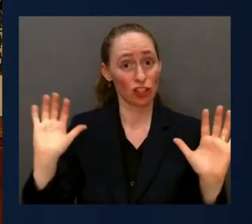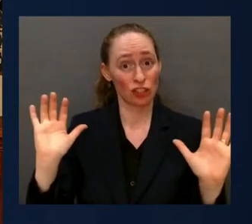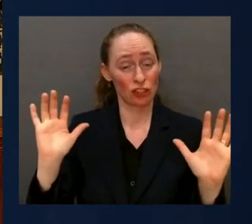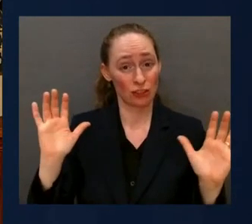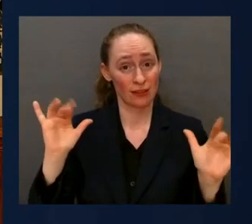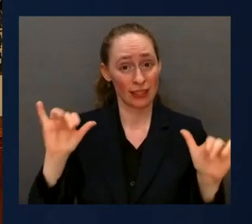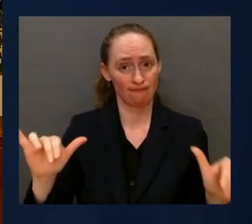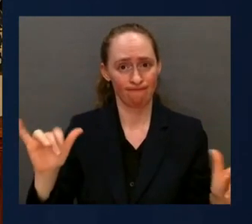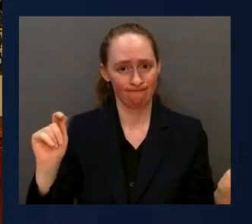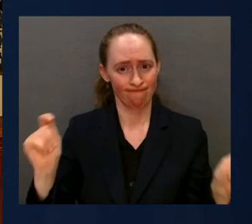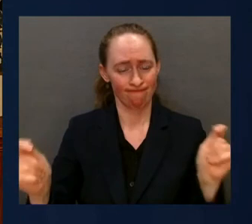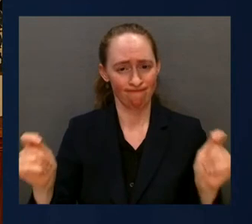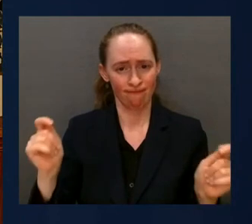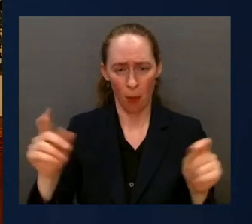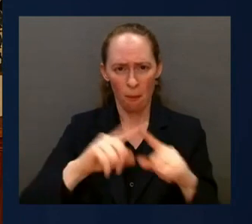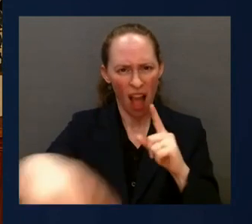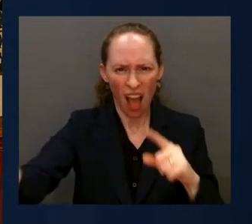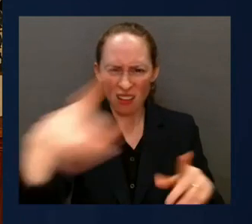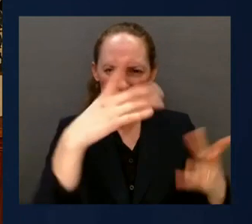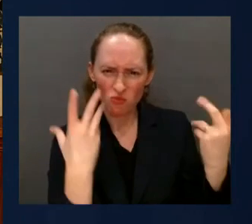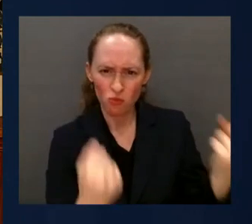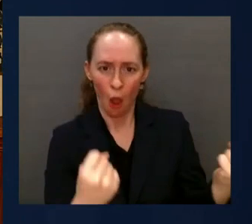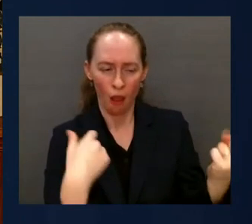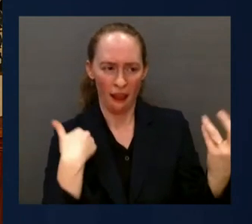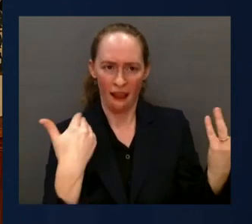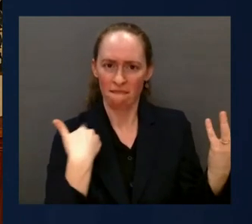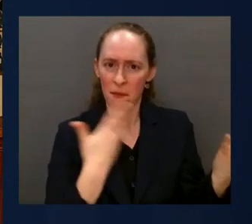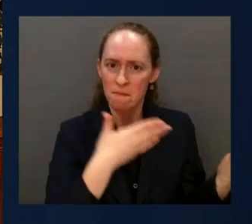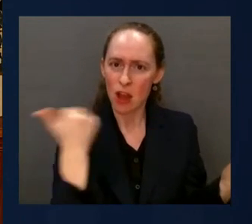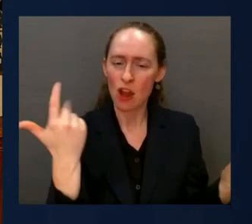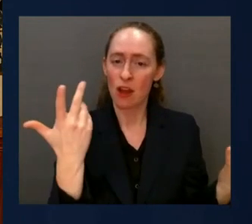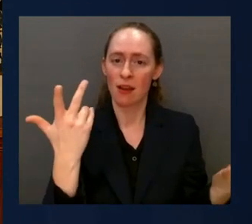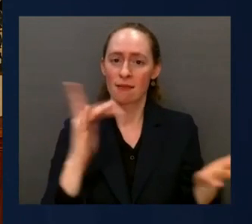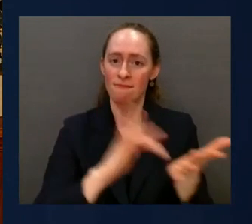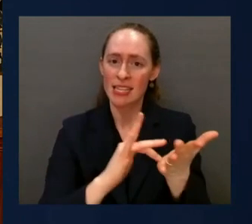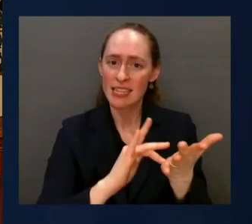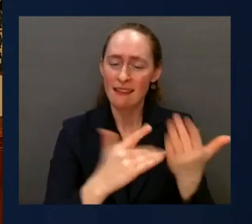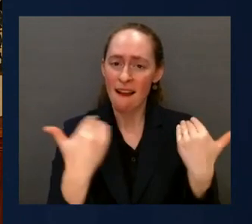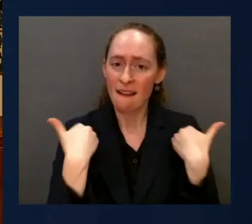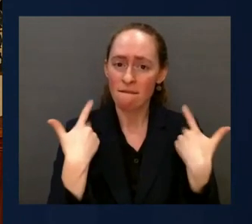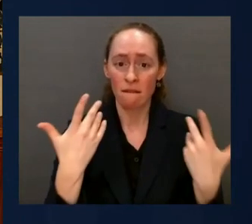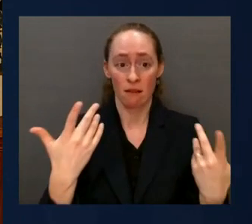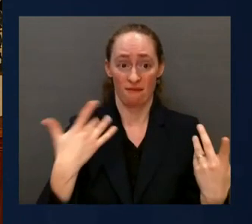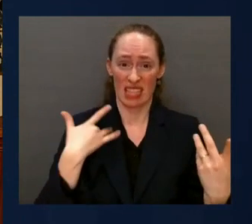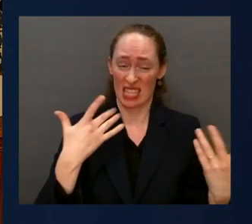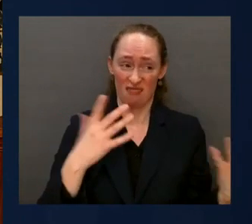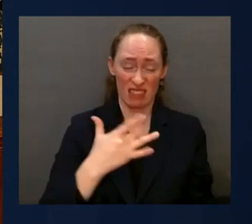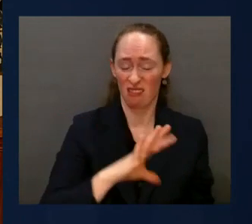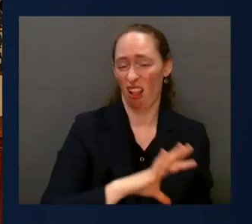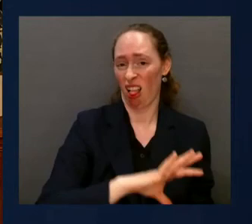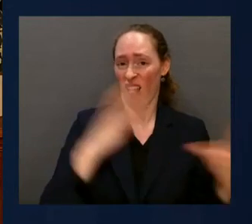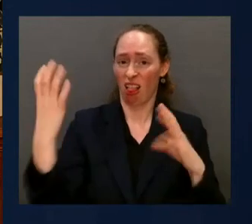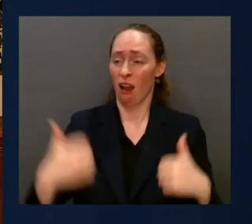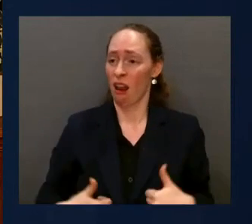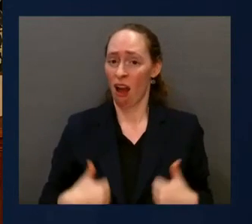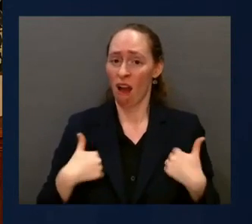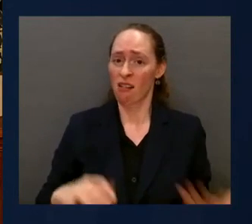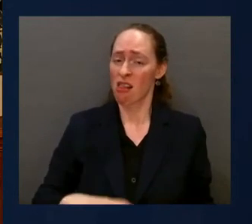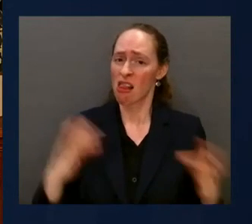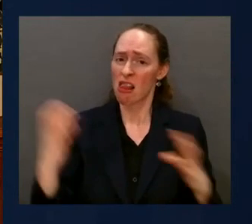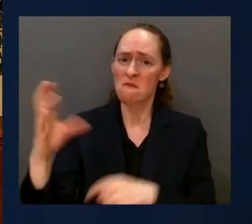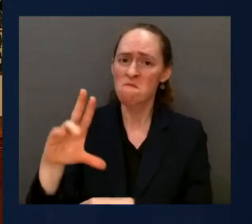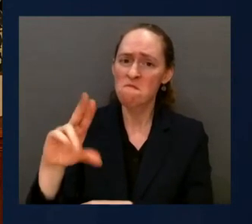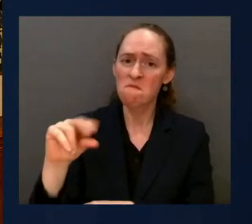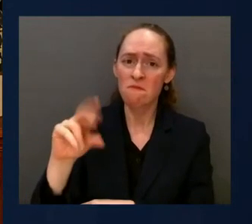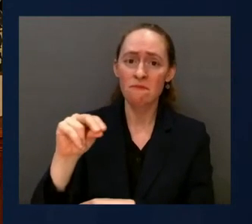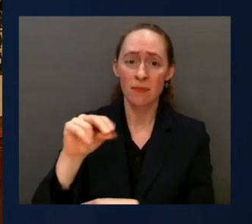medicine, we've broken the COVID grip on us. COVID deaths are down by 90%. We've saved millions of lives and